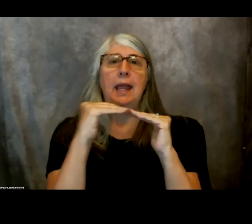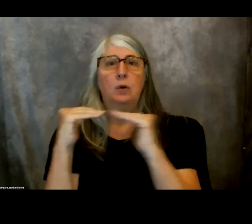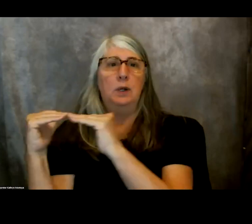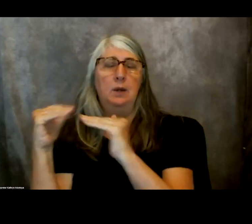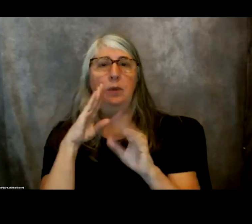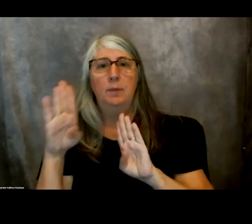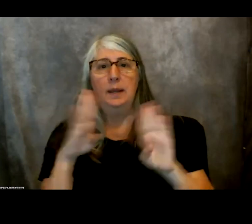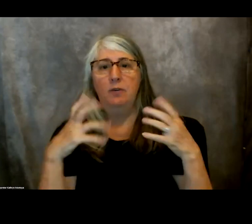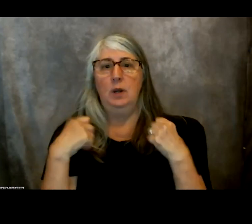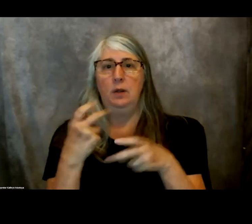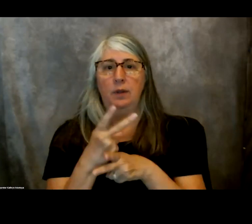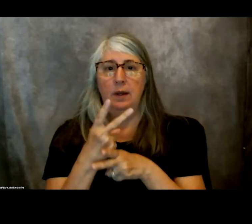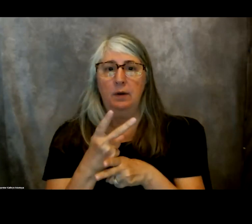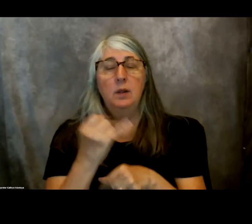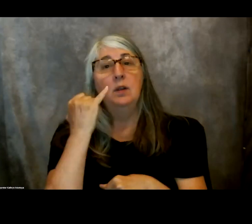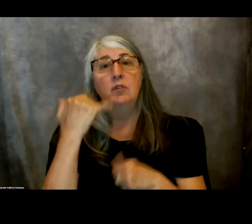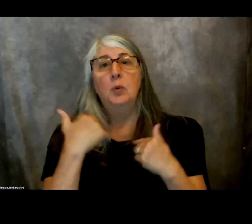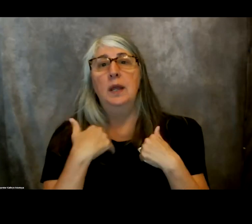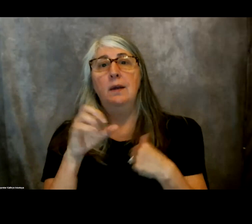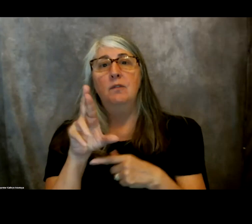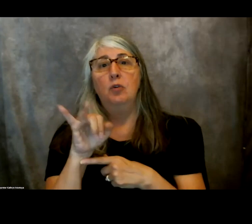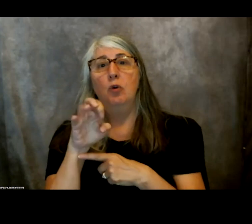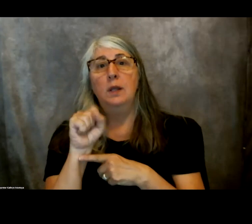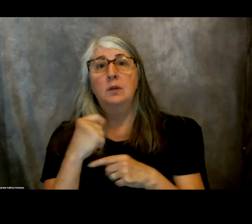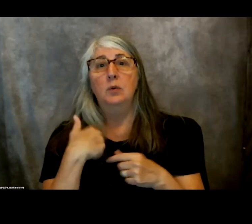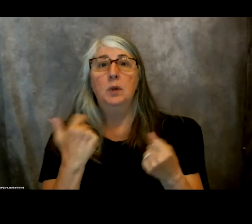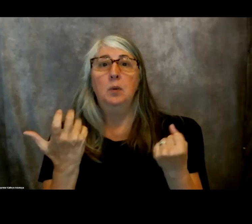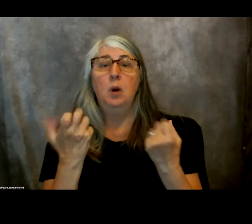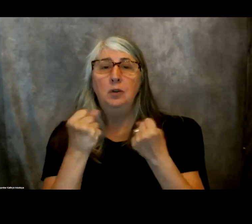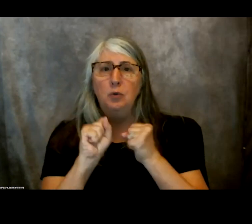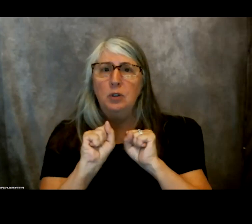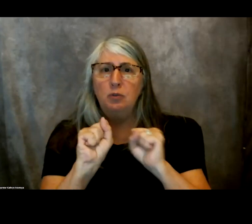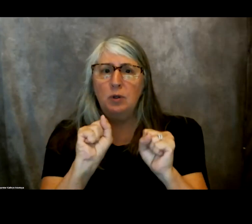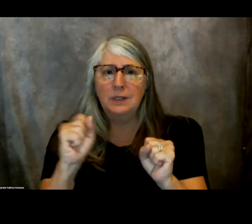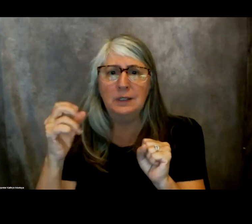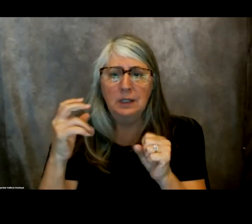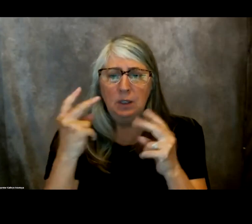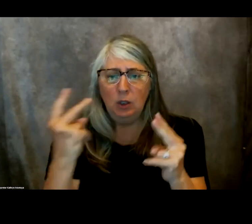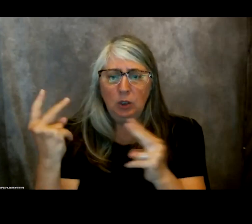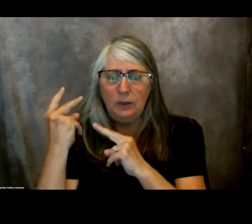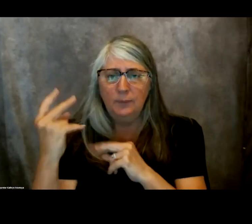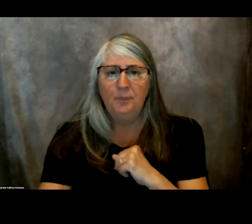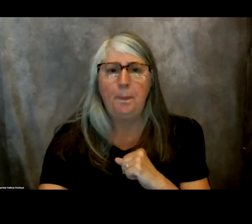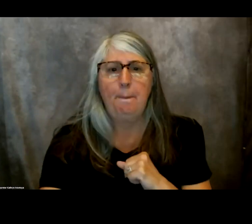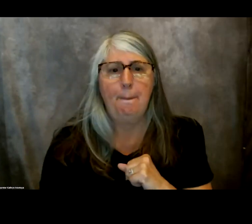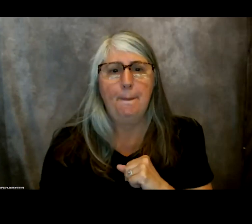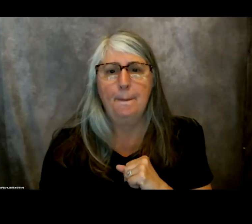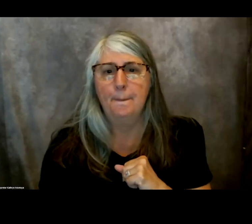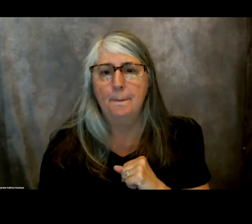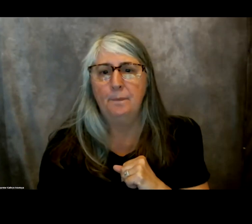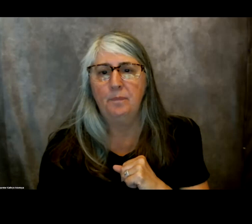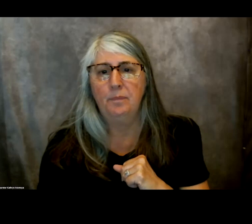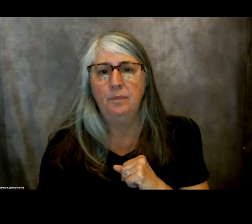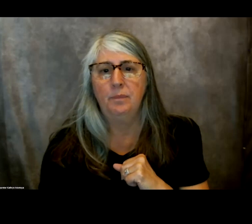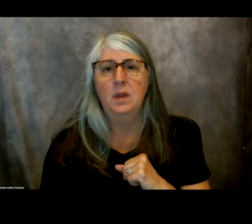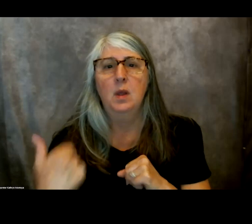crisis workforce shortage, yet when we attempt to address the issue, we find that even among mental health professionals, advocates, and legislators,